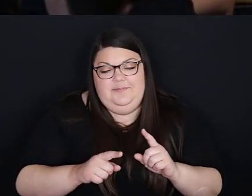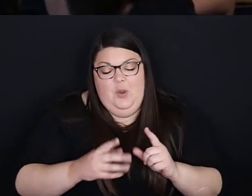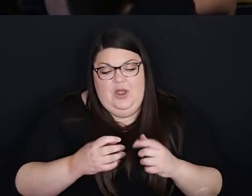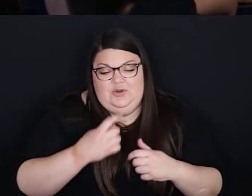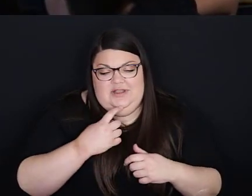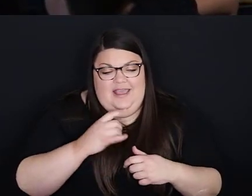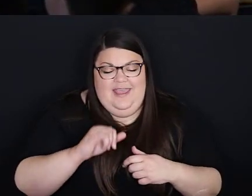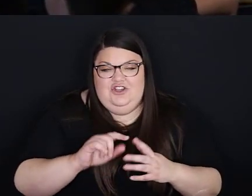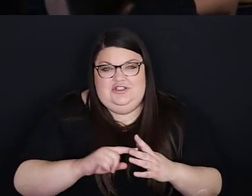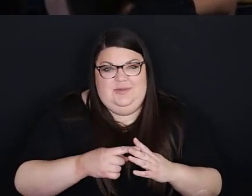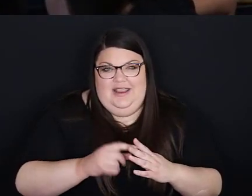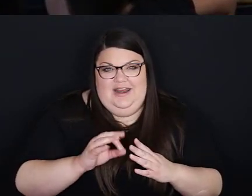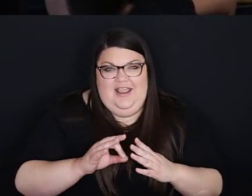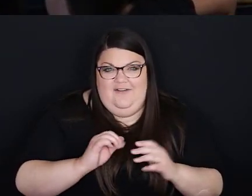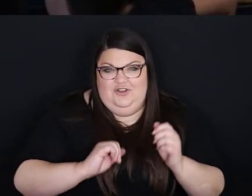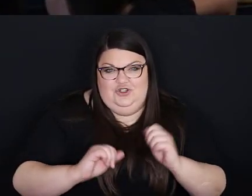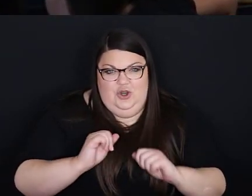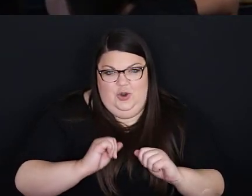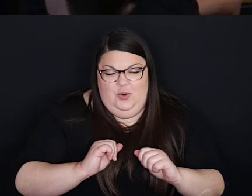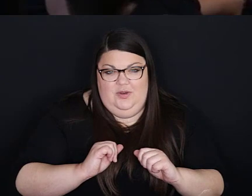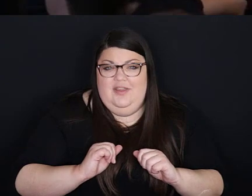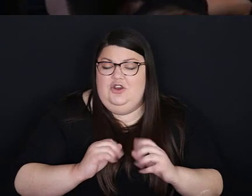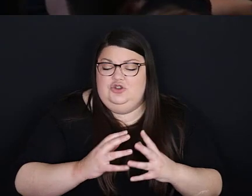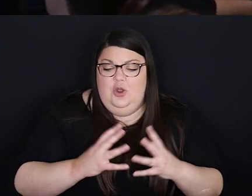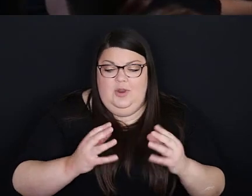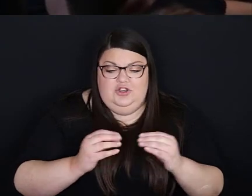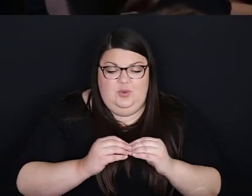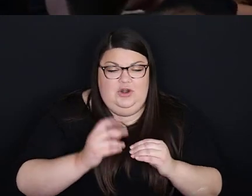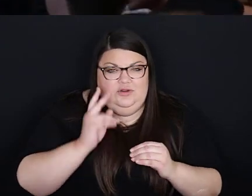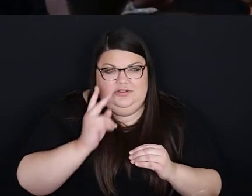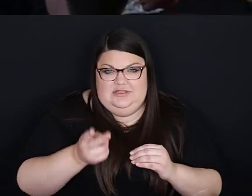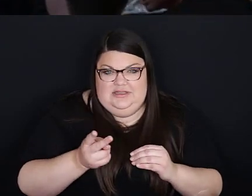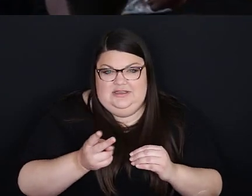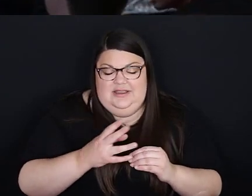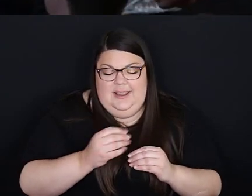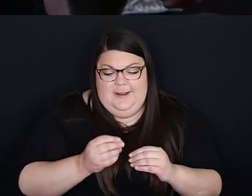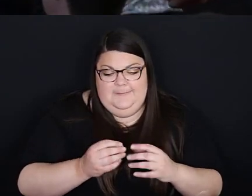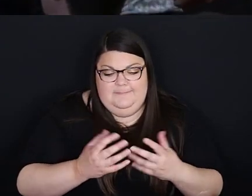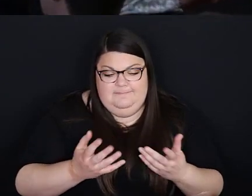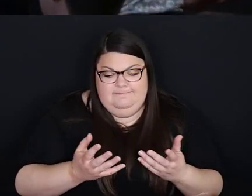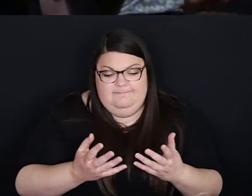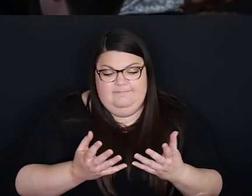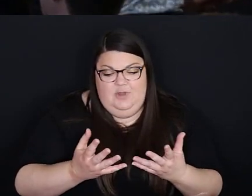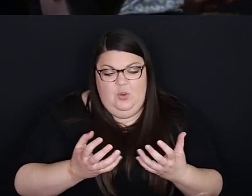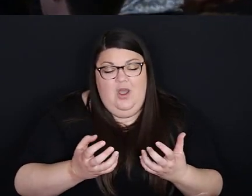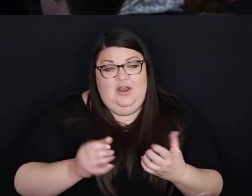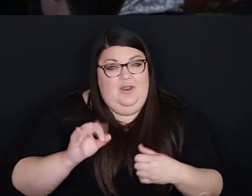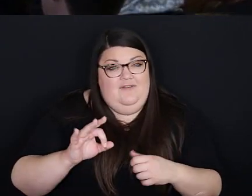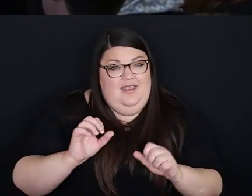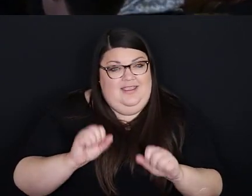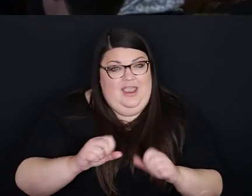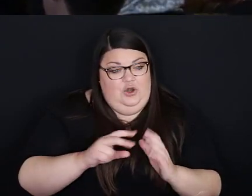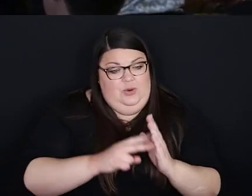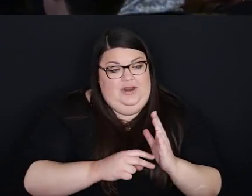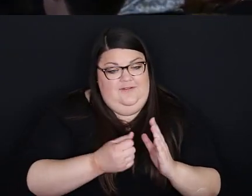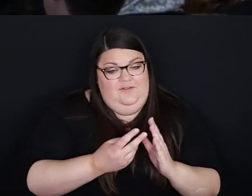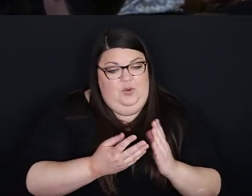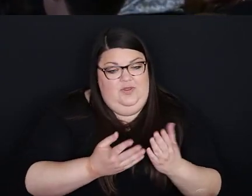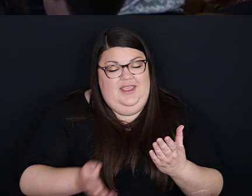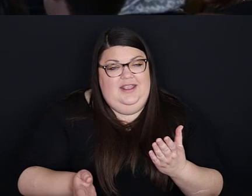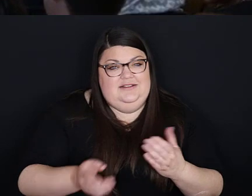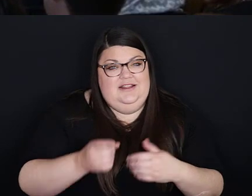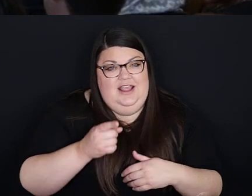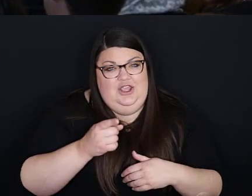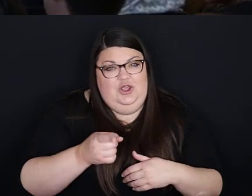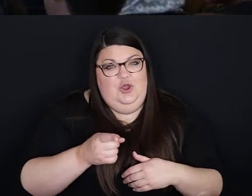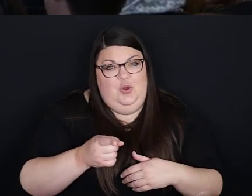want to say that's just the beginning of the show. There is much more to see, and I want to, if I may, read a couple of things